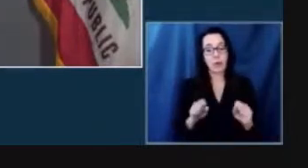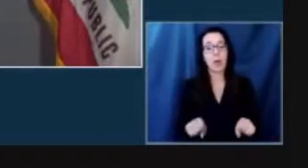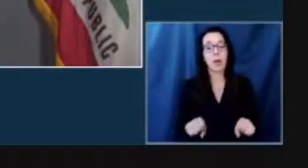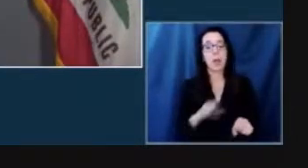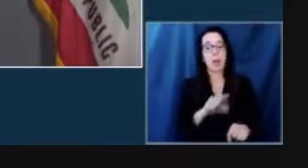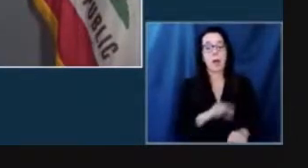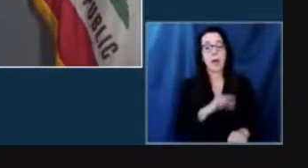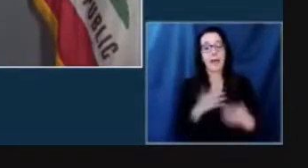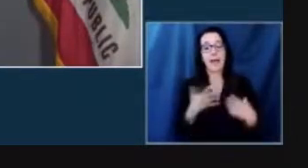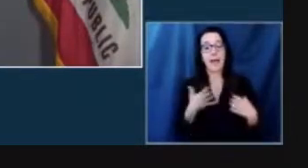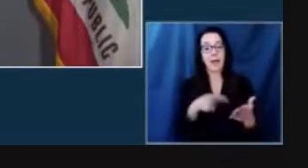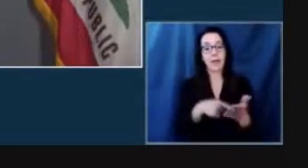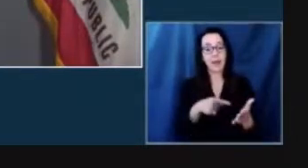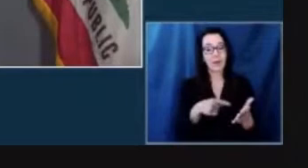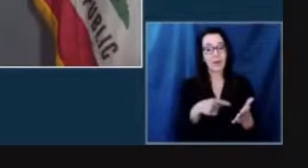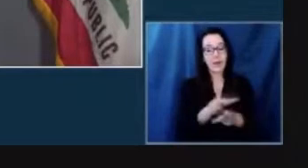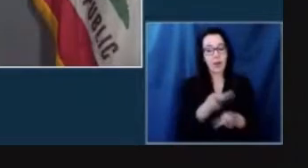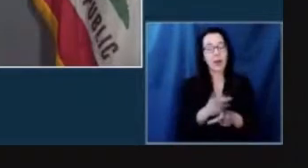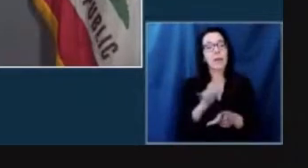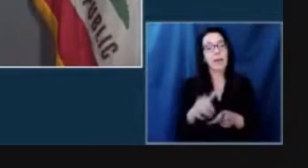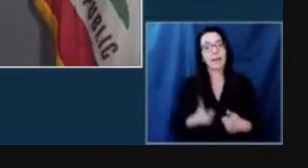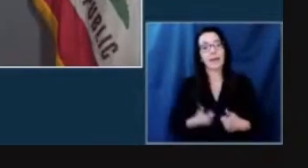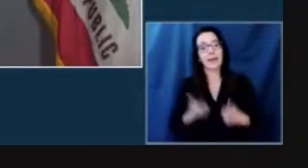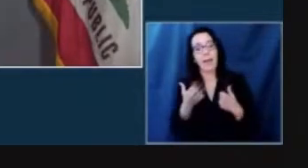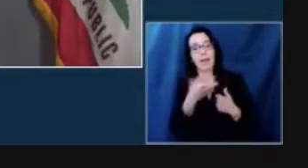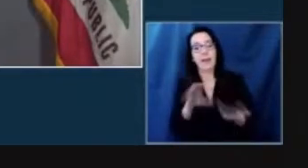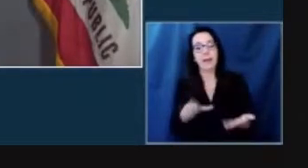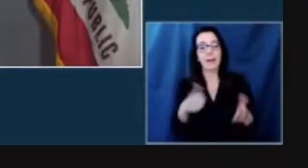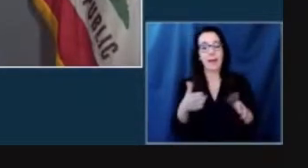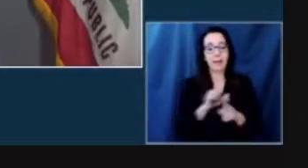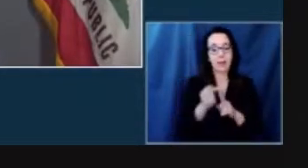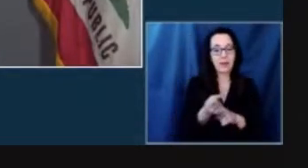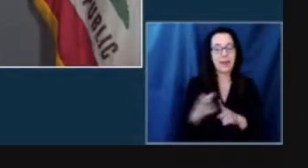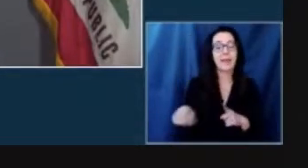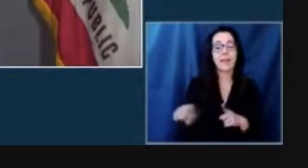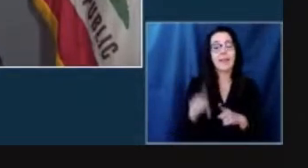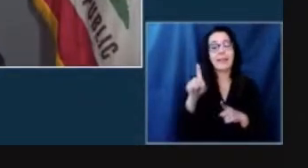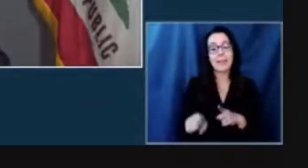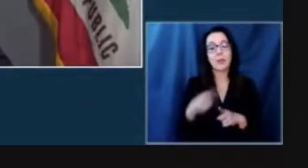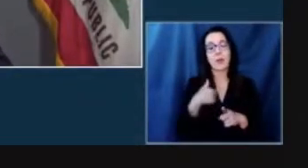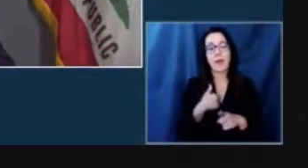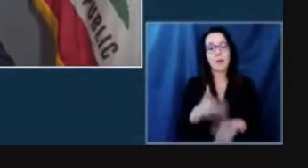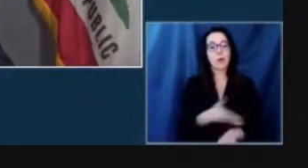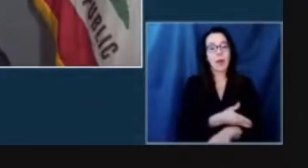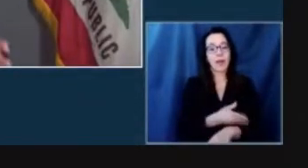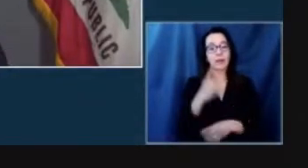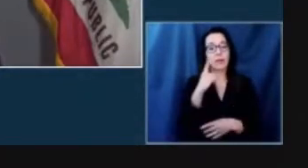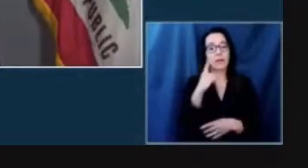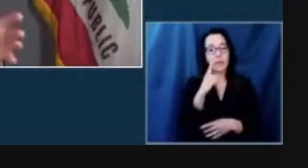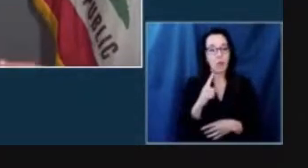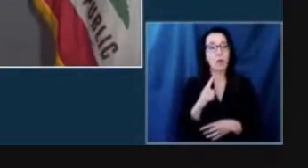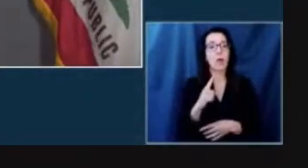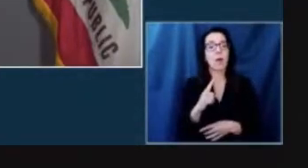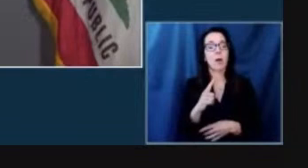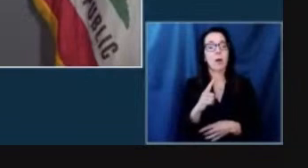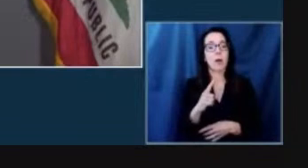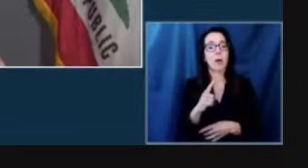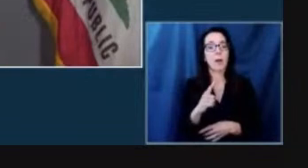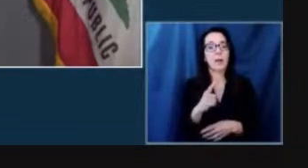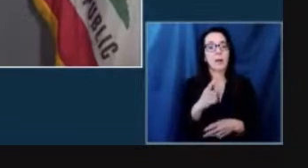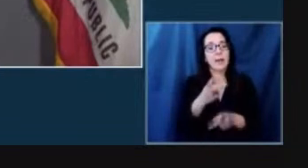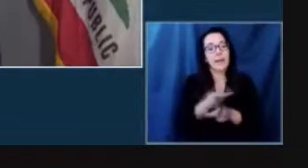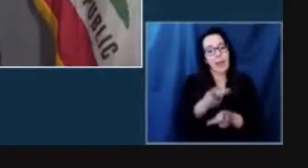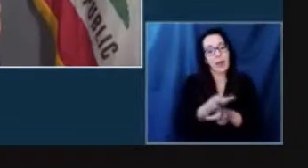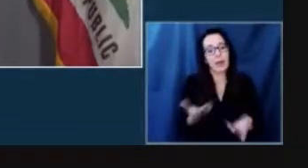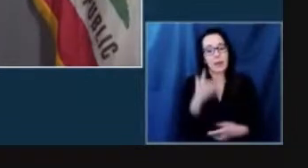and death situation, which is why they need to see progress on single payer in California. And for so many other communities